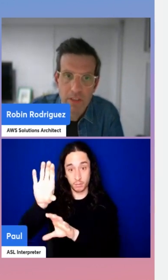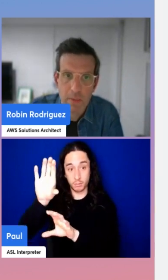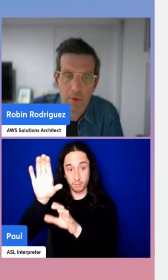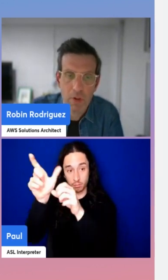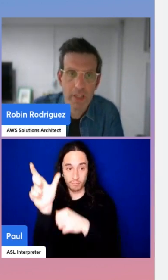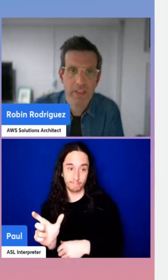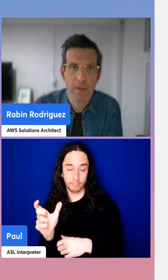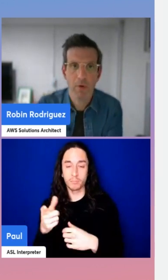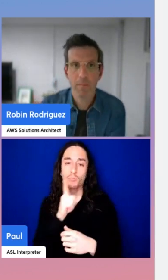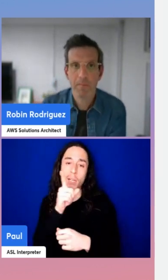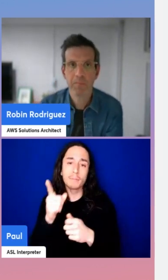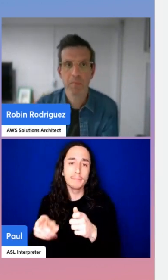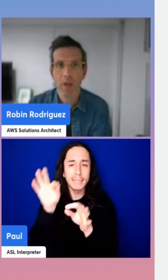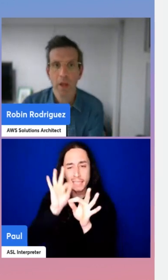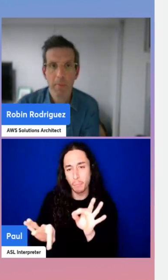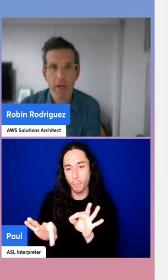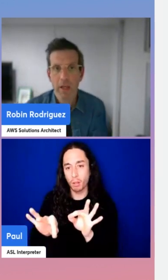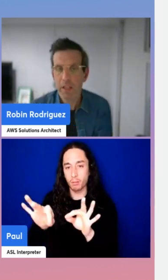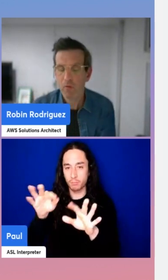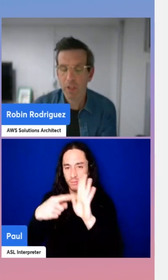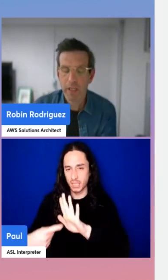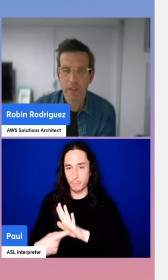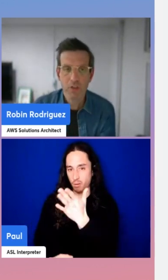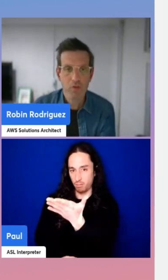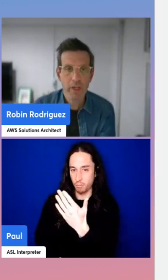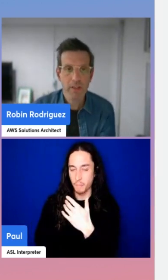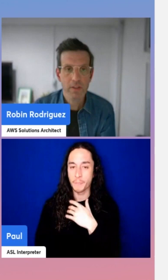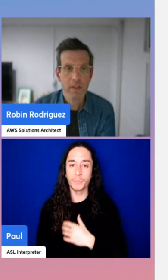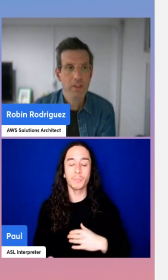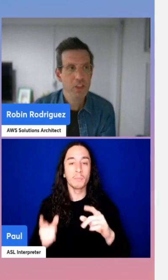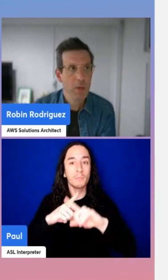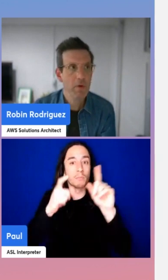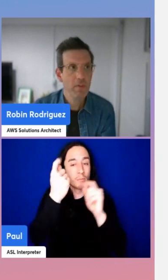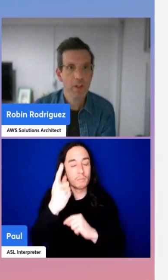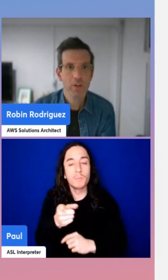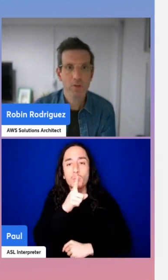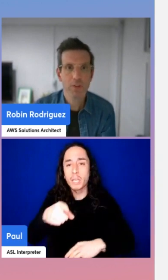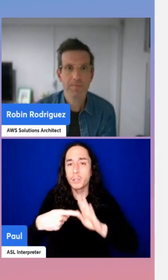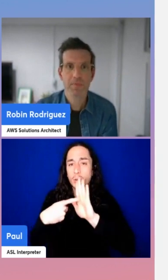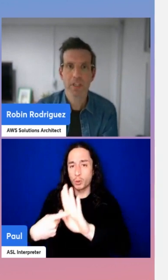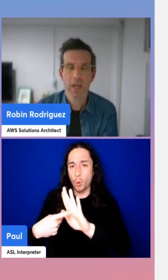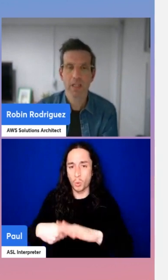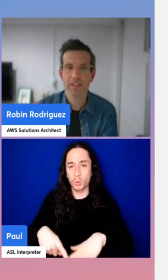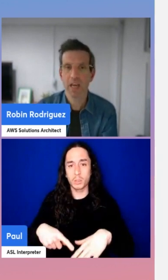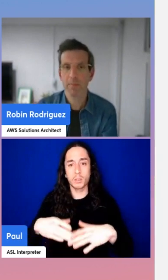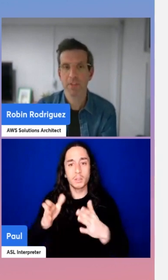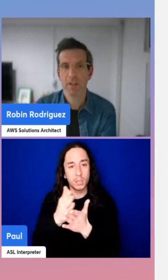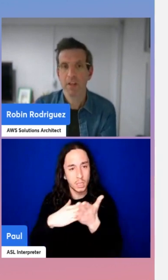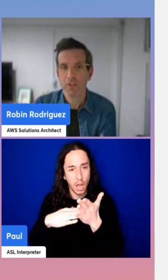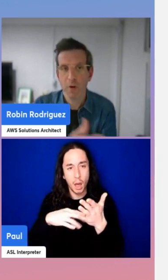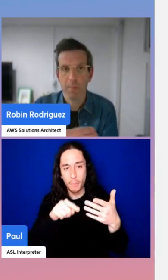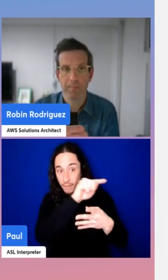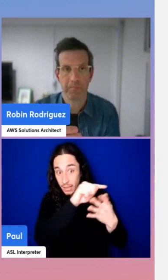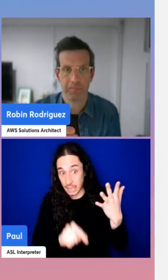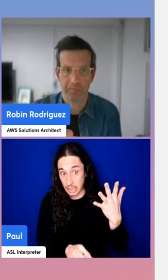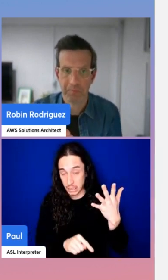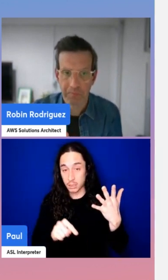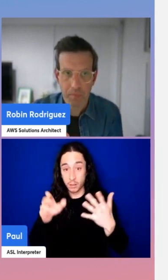pretty simple example, but it really illustrates some of those concepts.